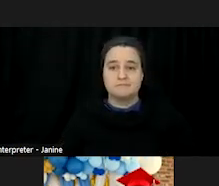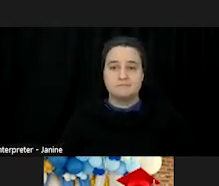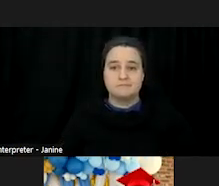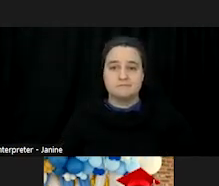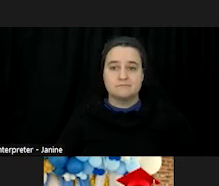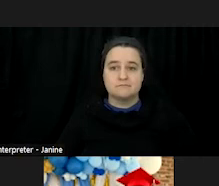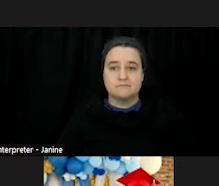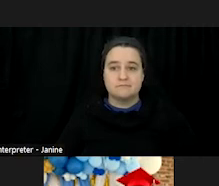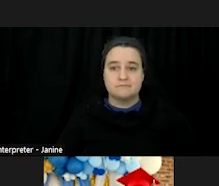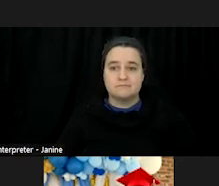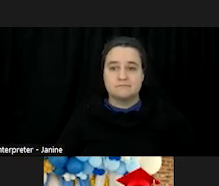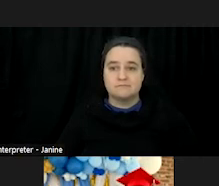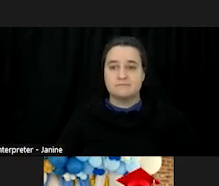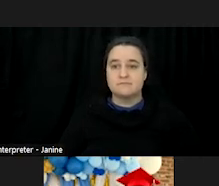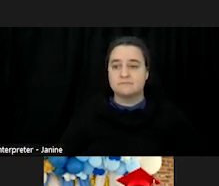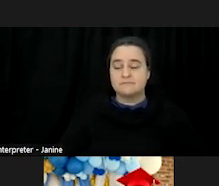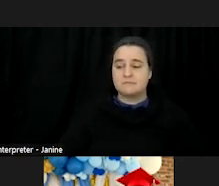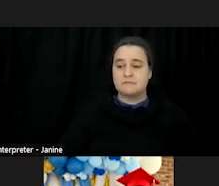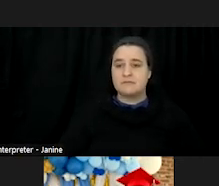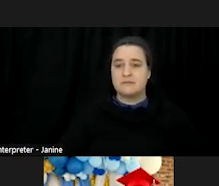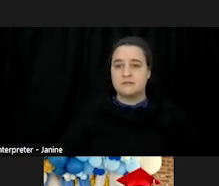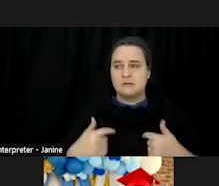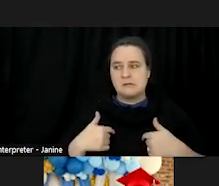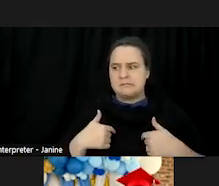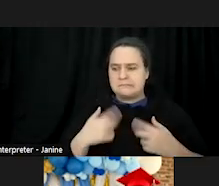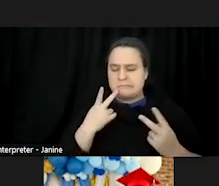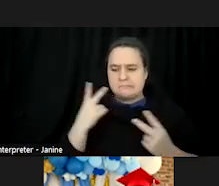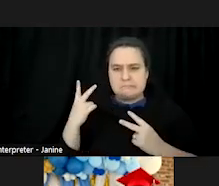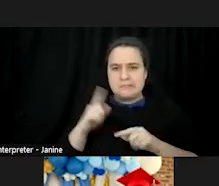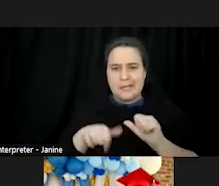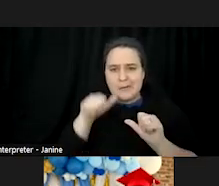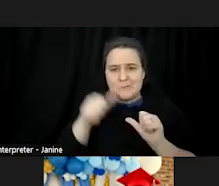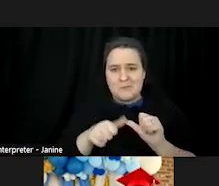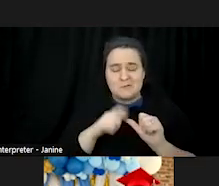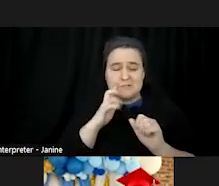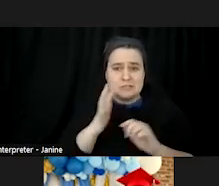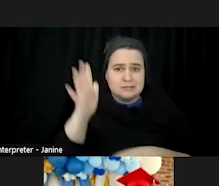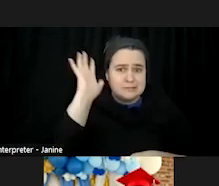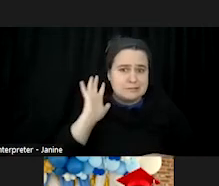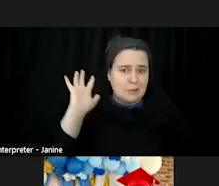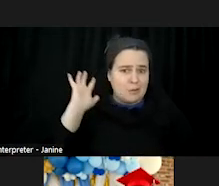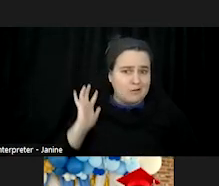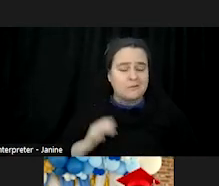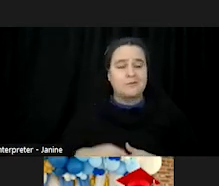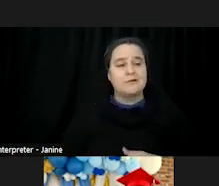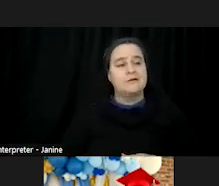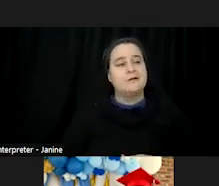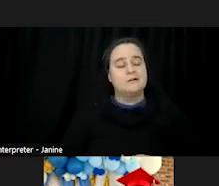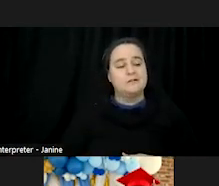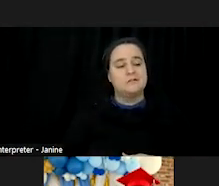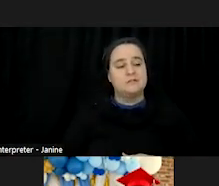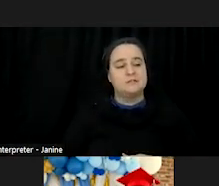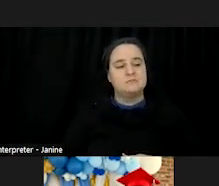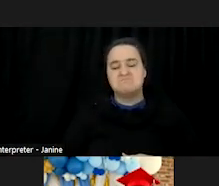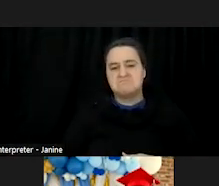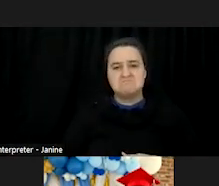beforehand? I can't remember now, so long ago. Okay. But I don't